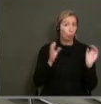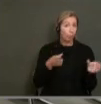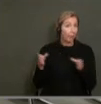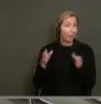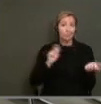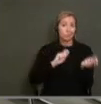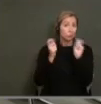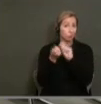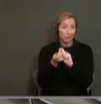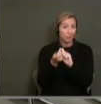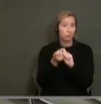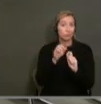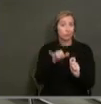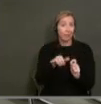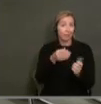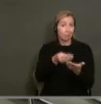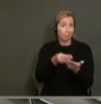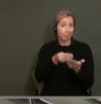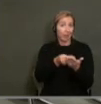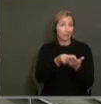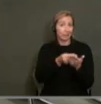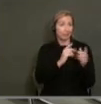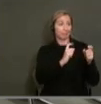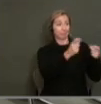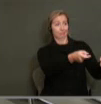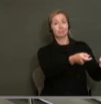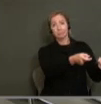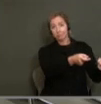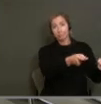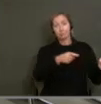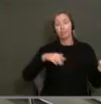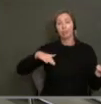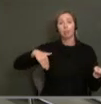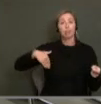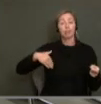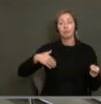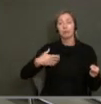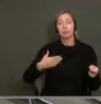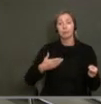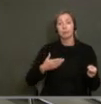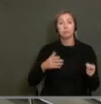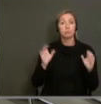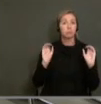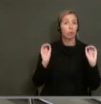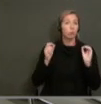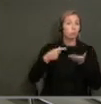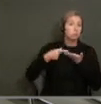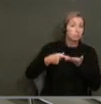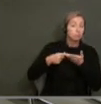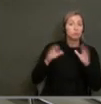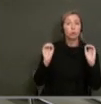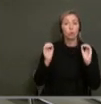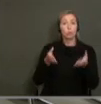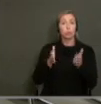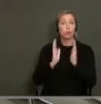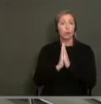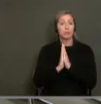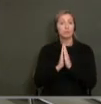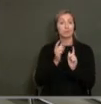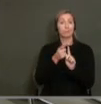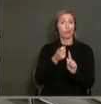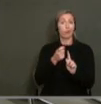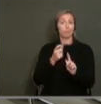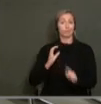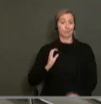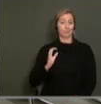to make changes to that allocation. We have not received any conversations or any requests from